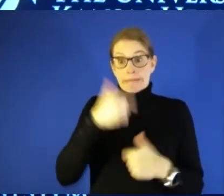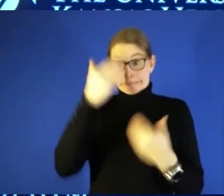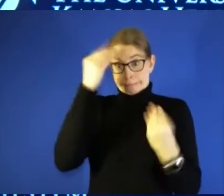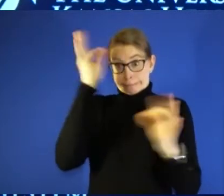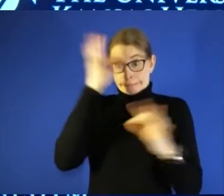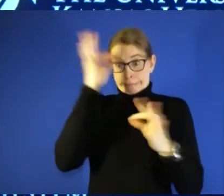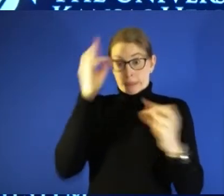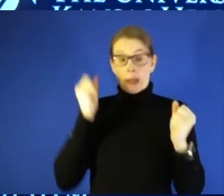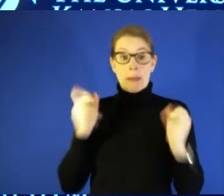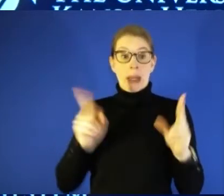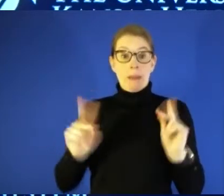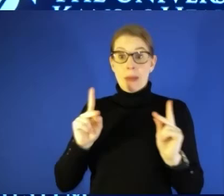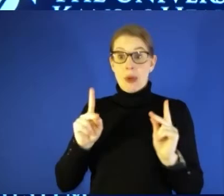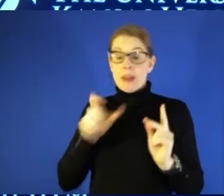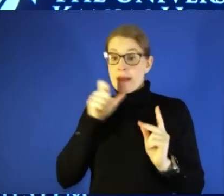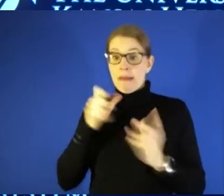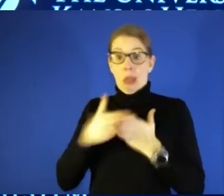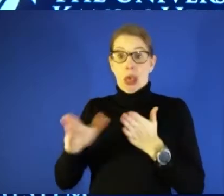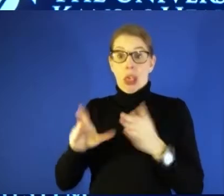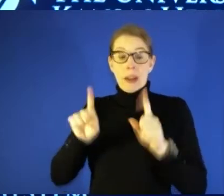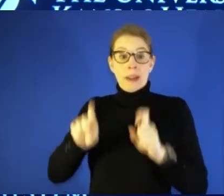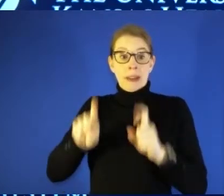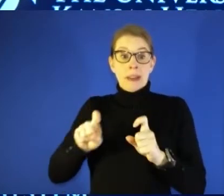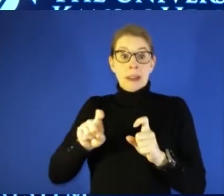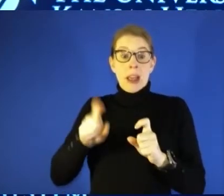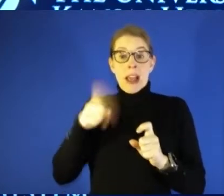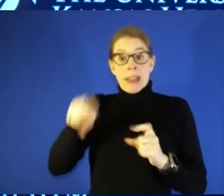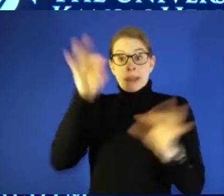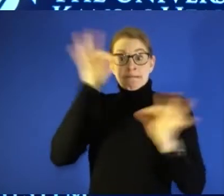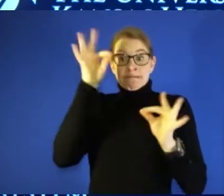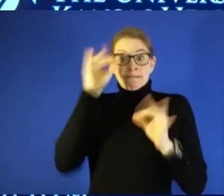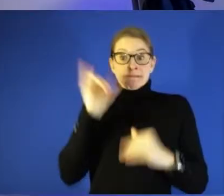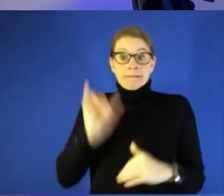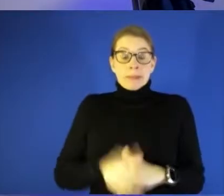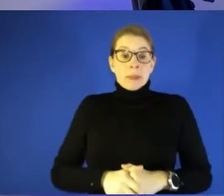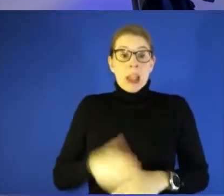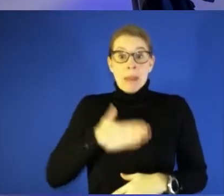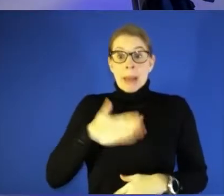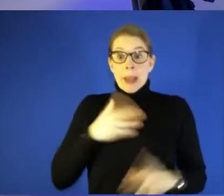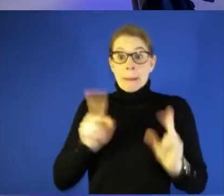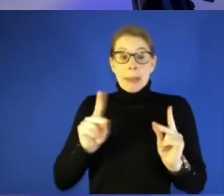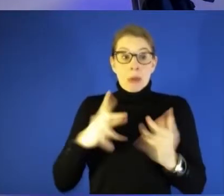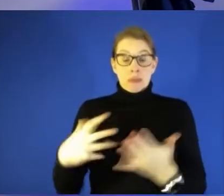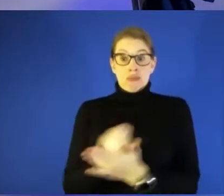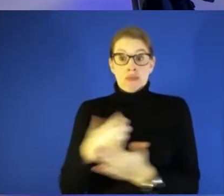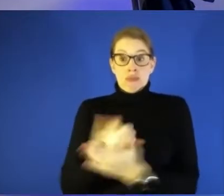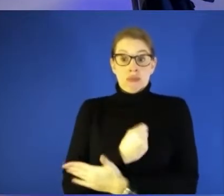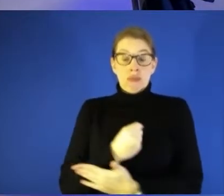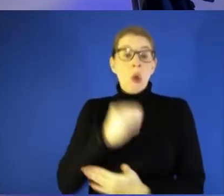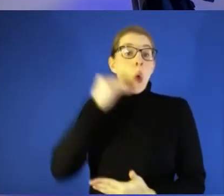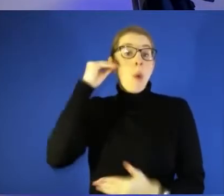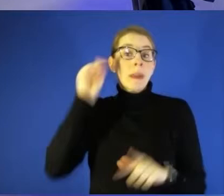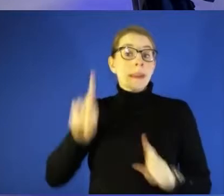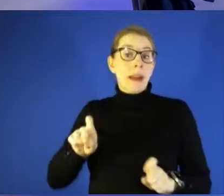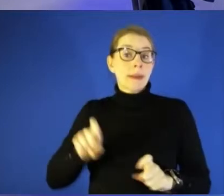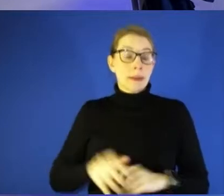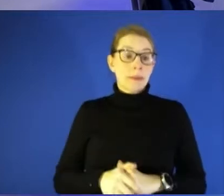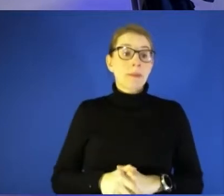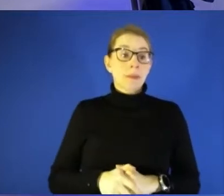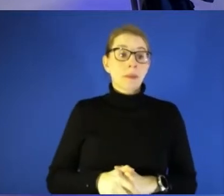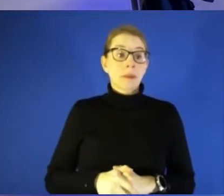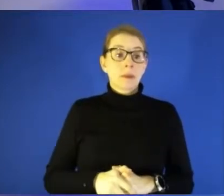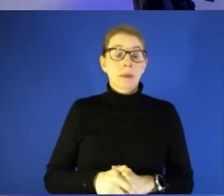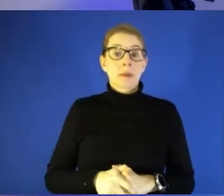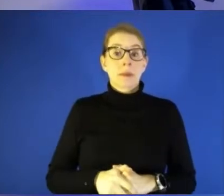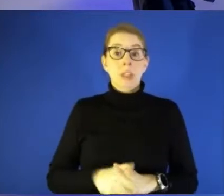people who aren't testing that we just are unaware of as well. Yeah, and I'm glad people are taking advantage of the home test and so that they're knowing if they're positive or